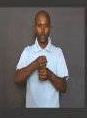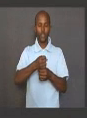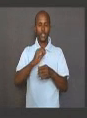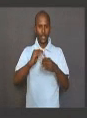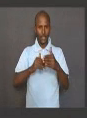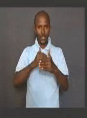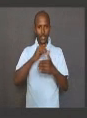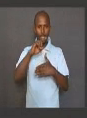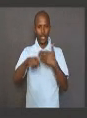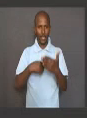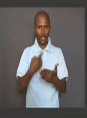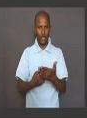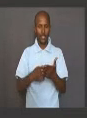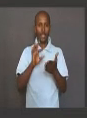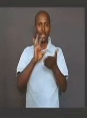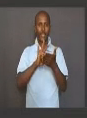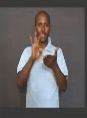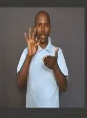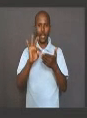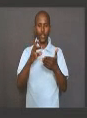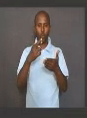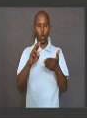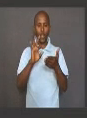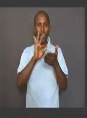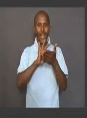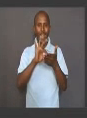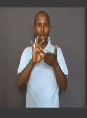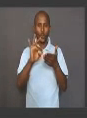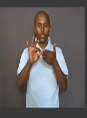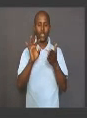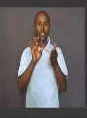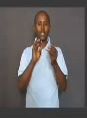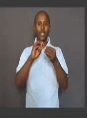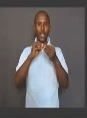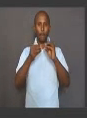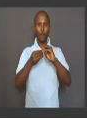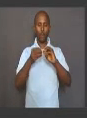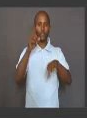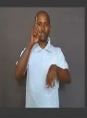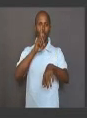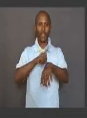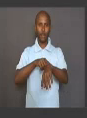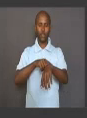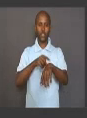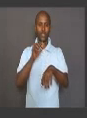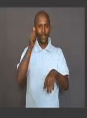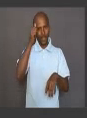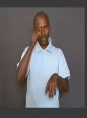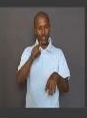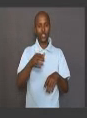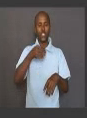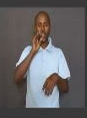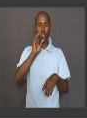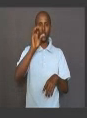Then we tally or count the number of times he drank